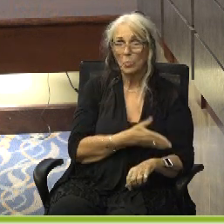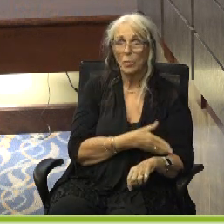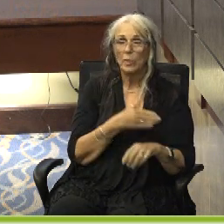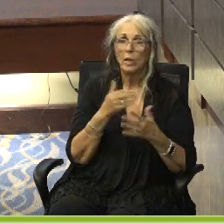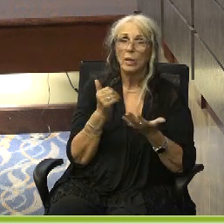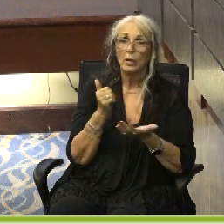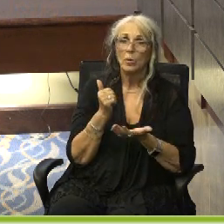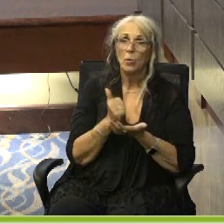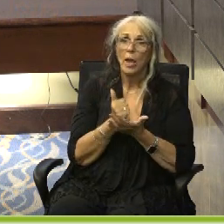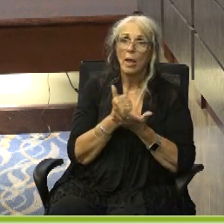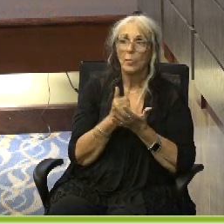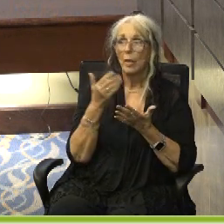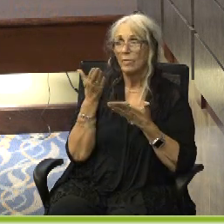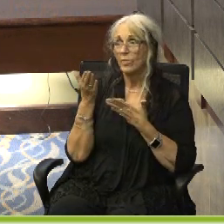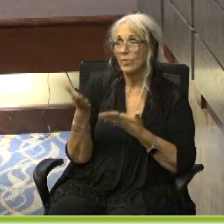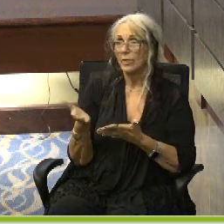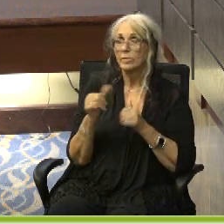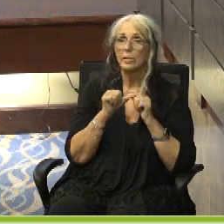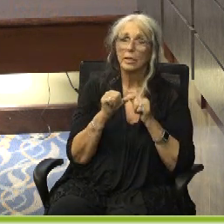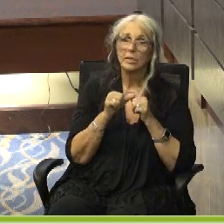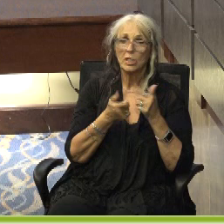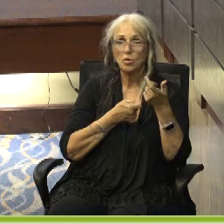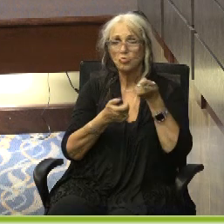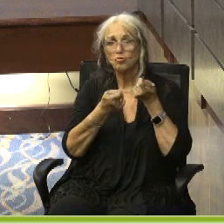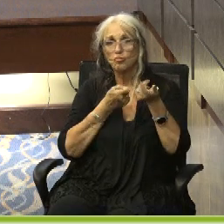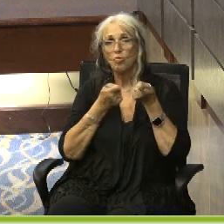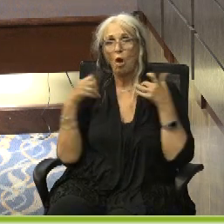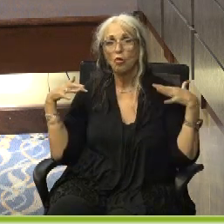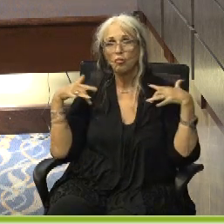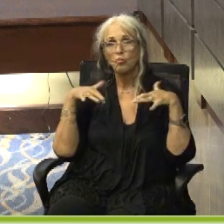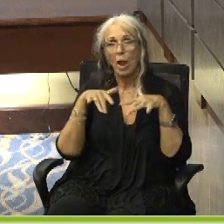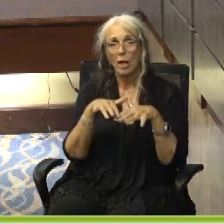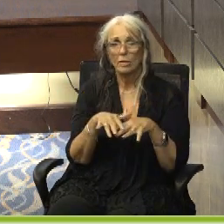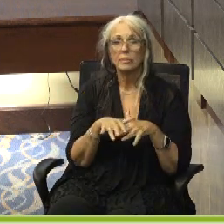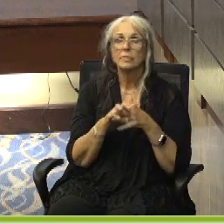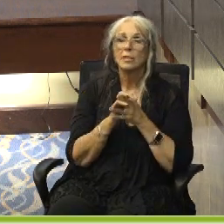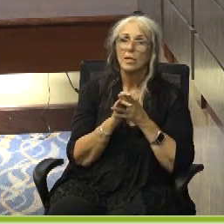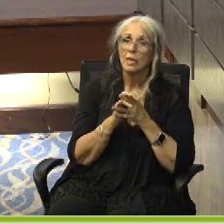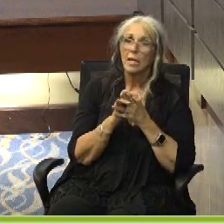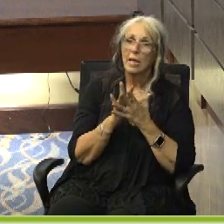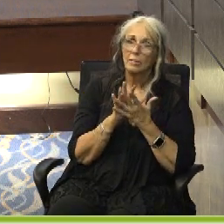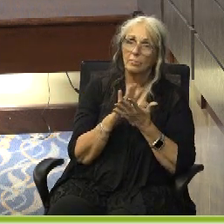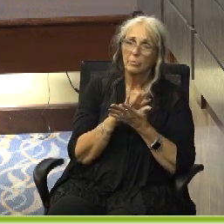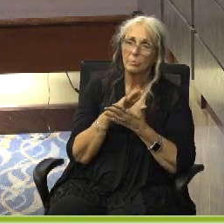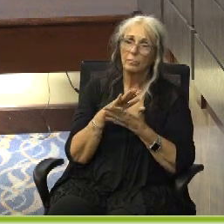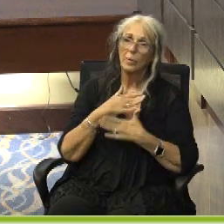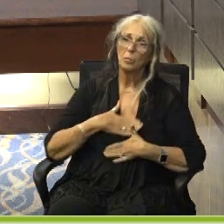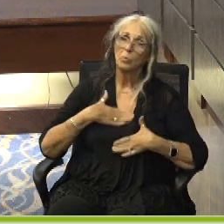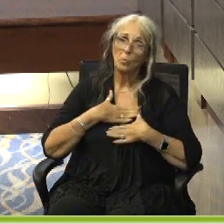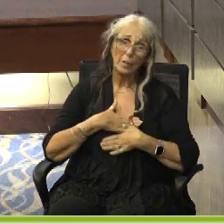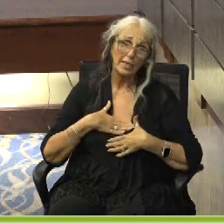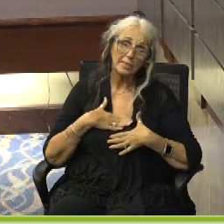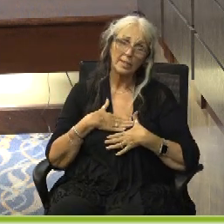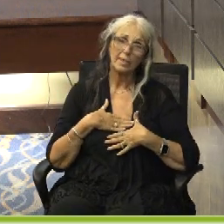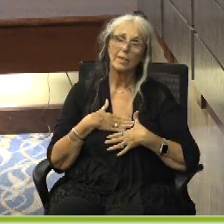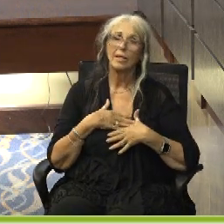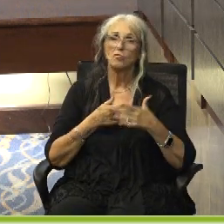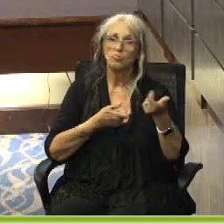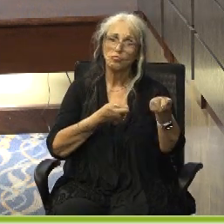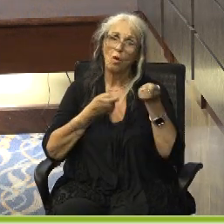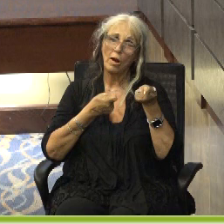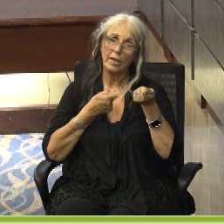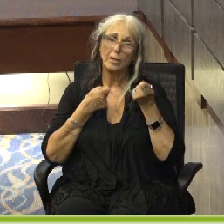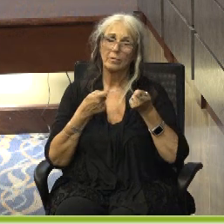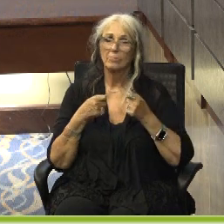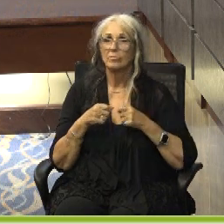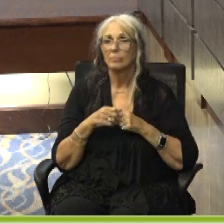cultural and tourist attraction continue to draw crowds, will make the building more aesthetically pleasing, and will help draw in private event rentals as